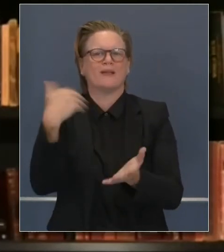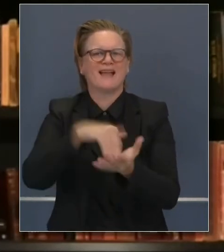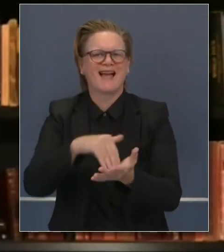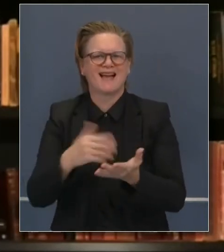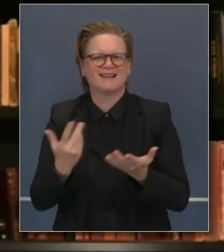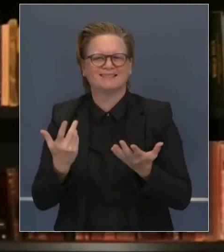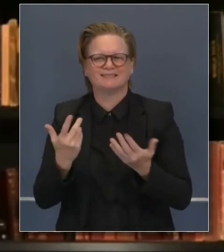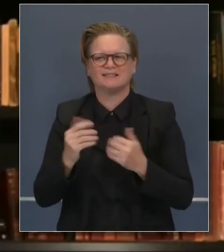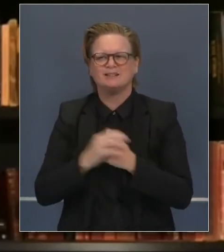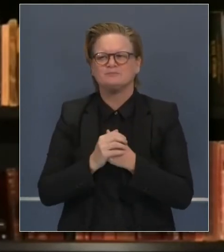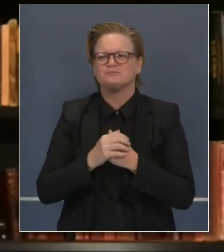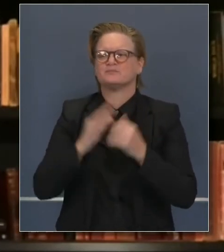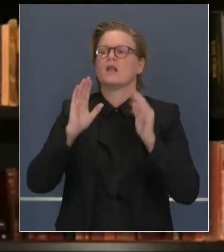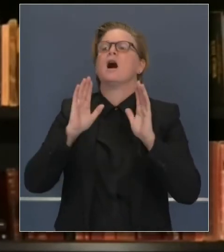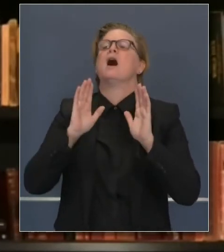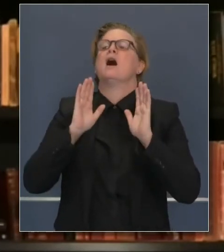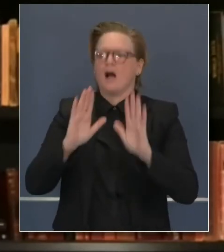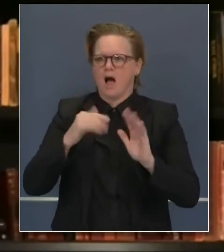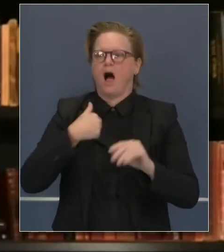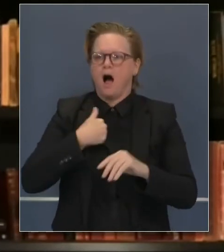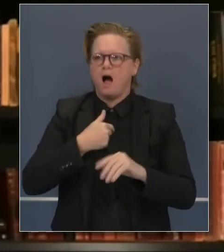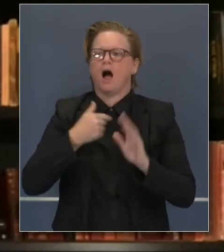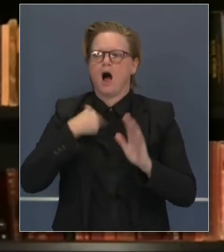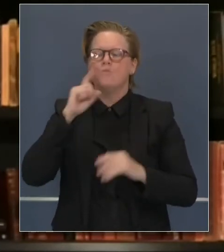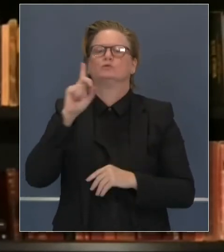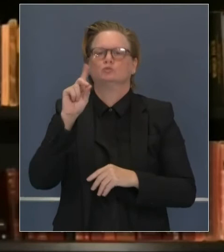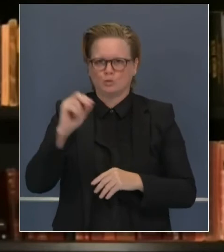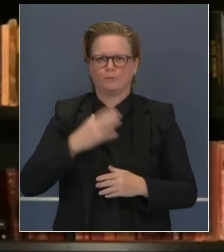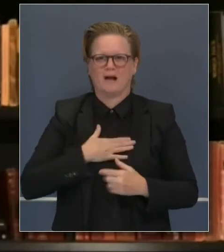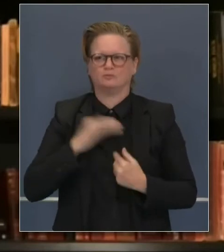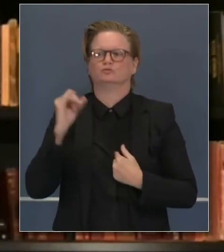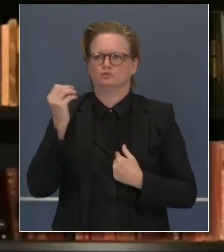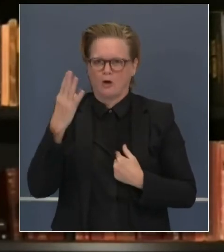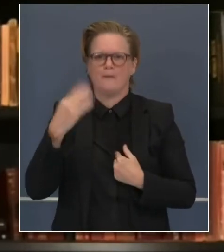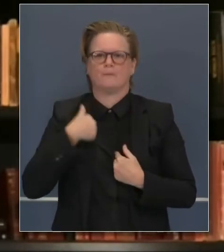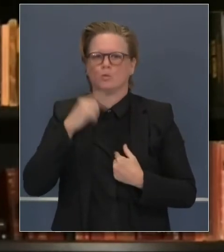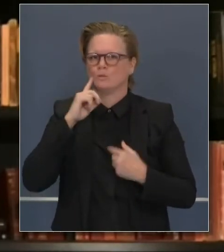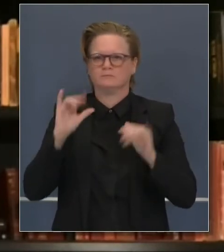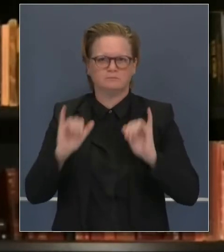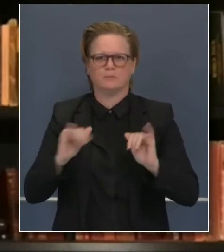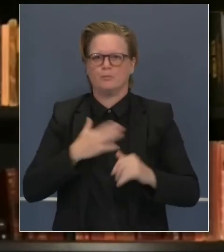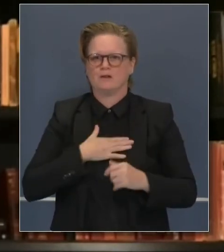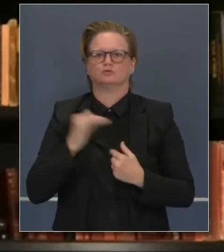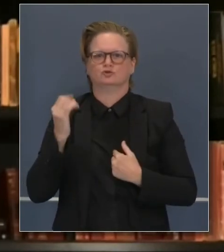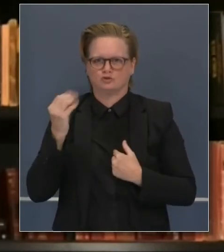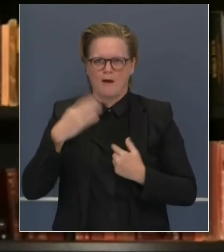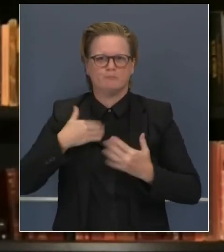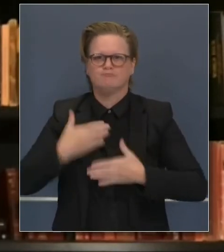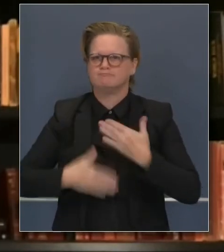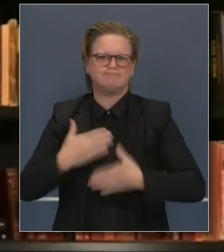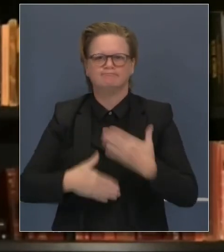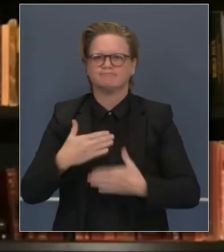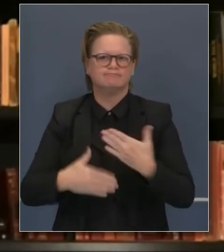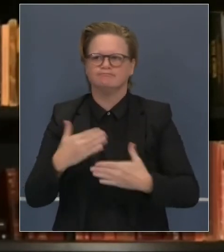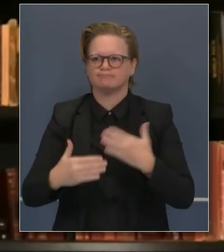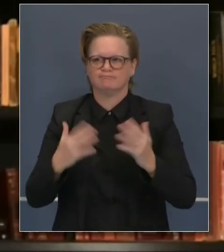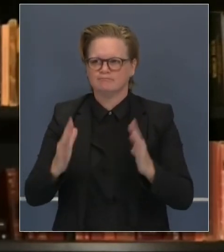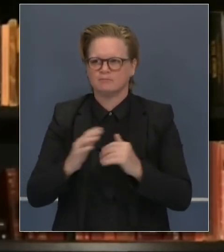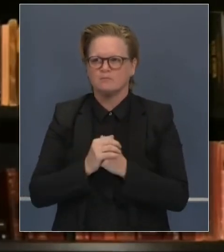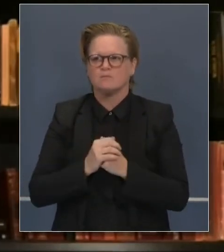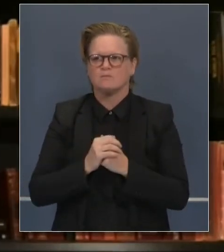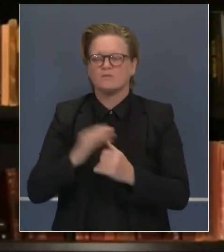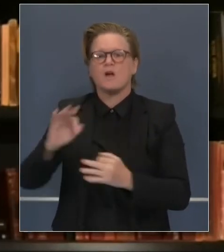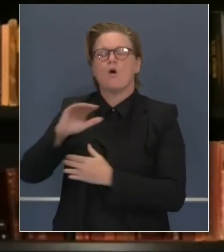do. As it relates to the first part of your question, Dr. Galley, as it relates to the curfew, what have we been able